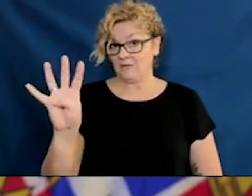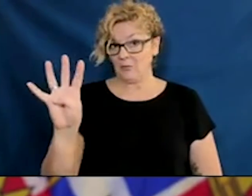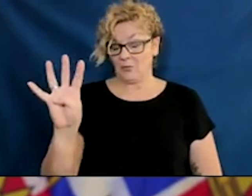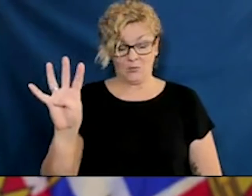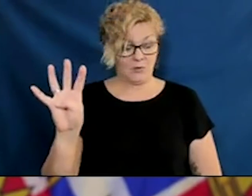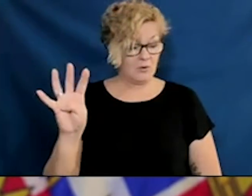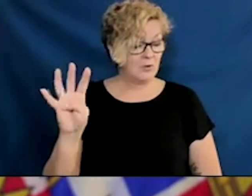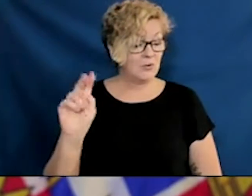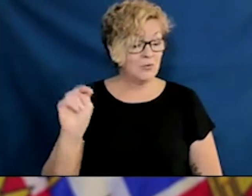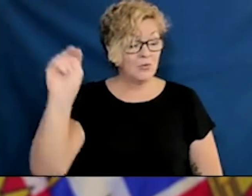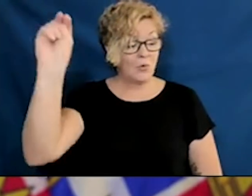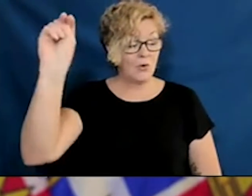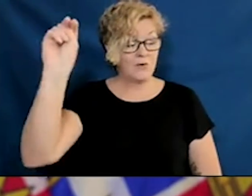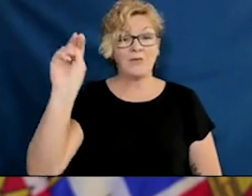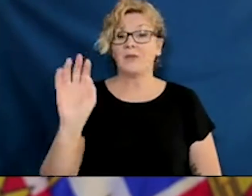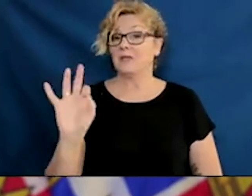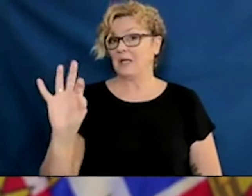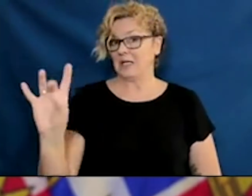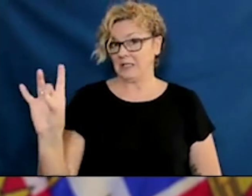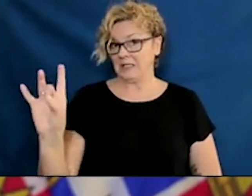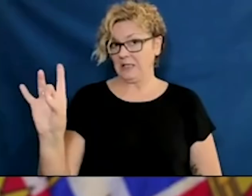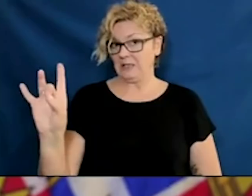Region. We now have